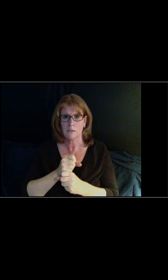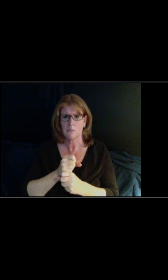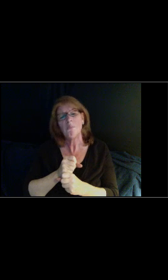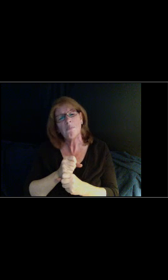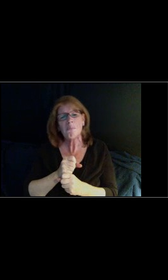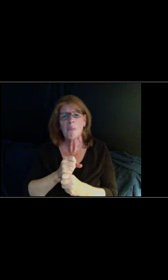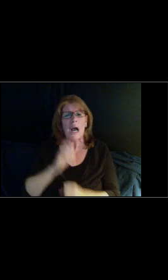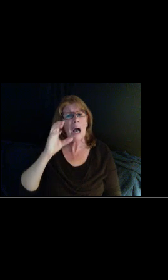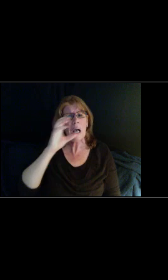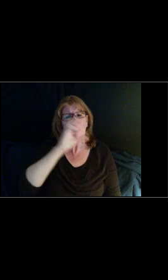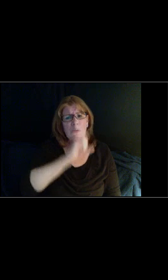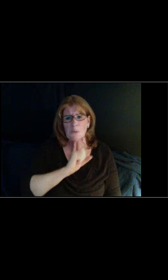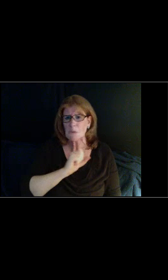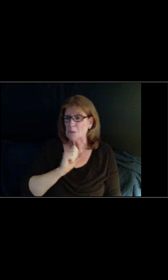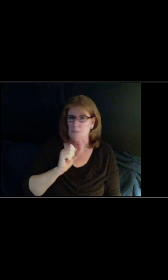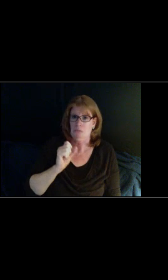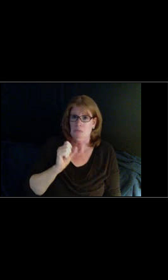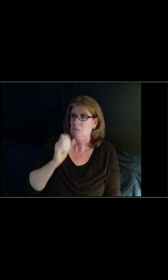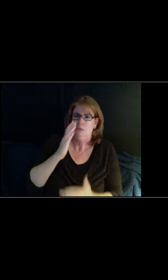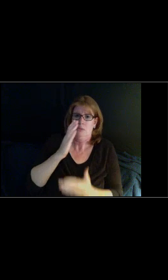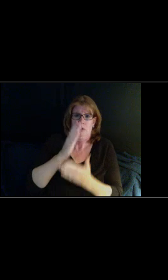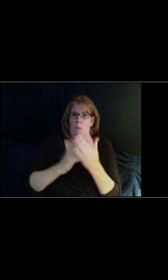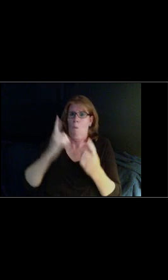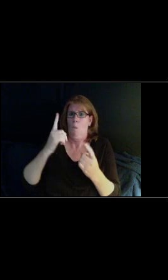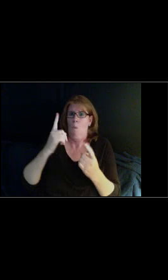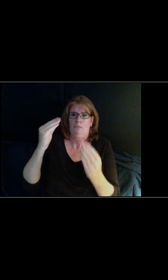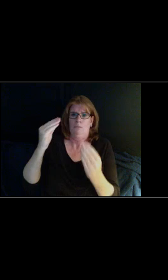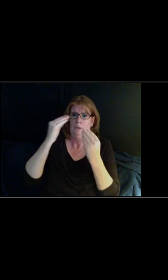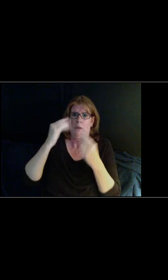I've been interpreting 25 plus years.